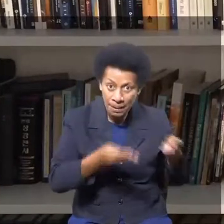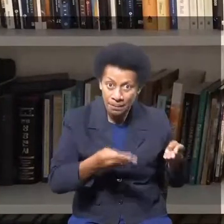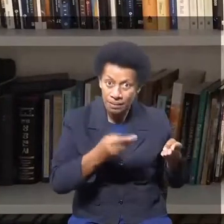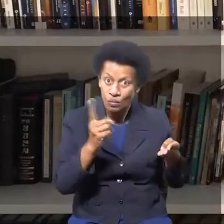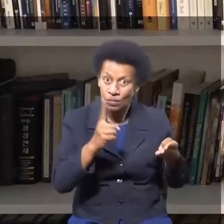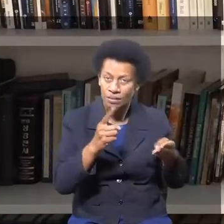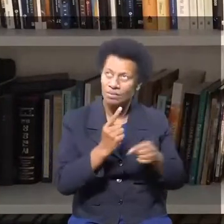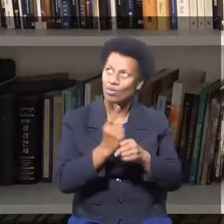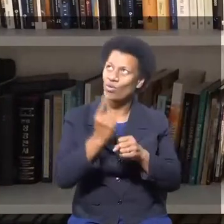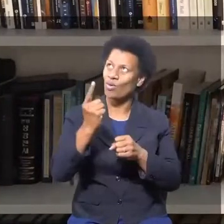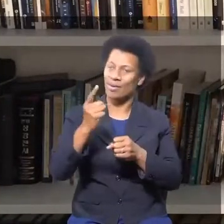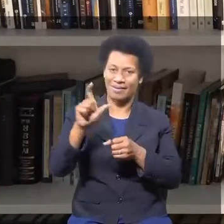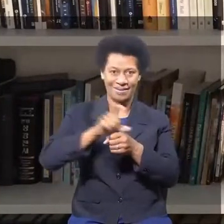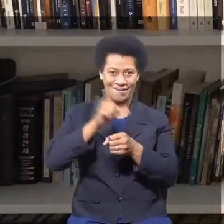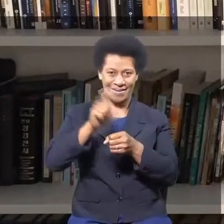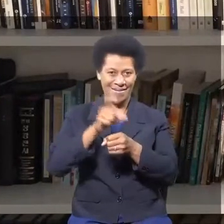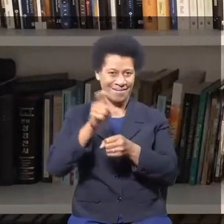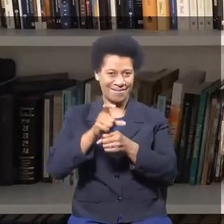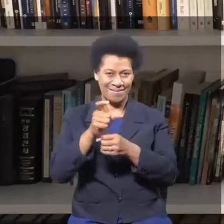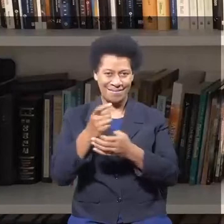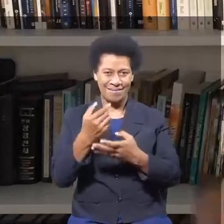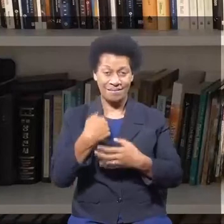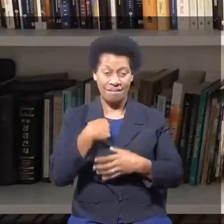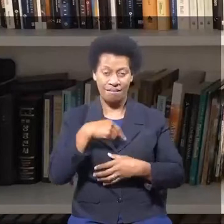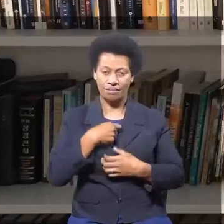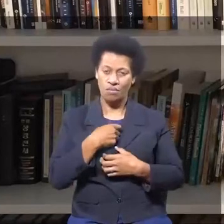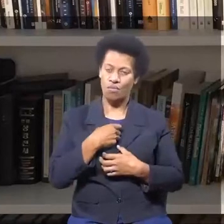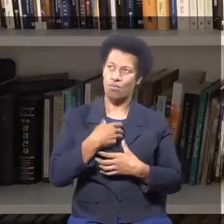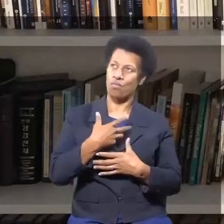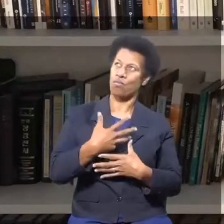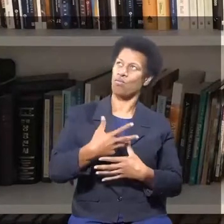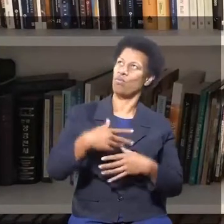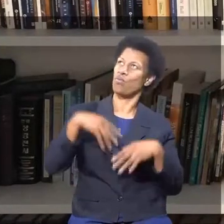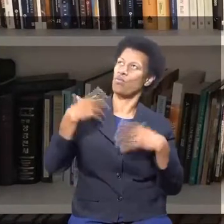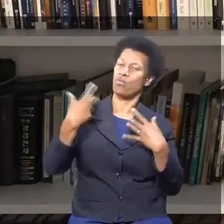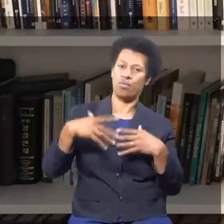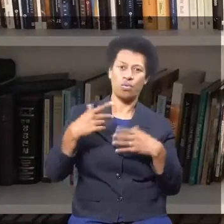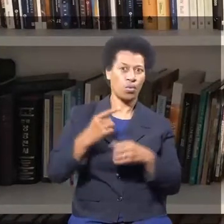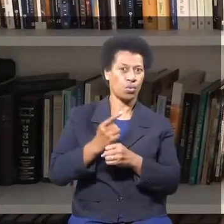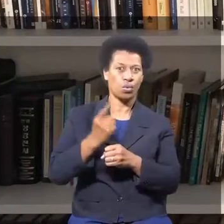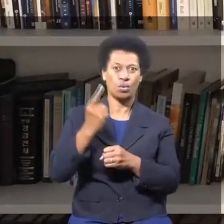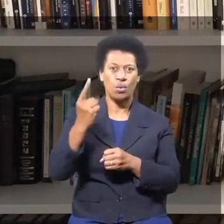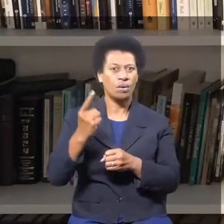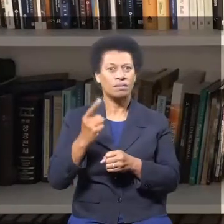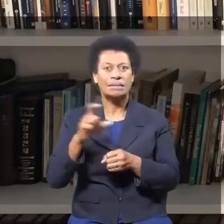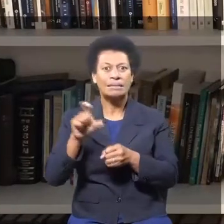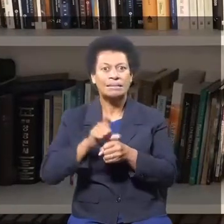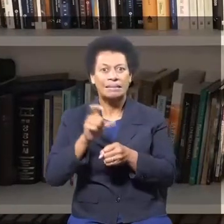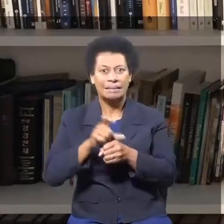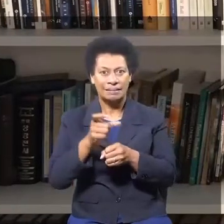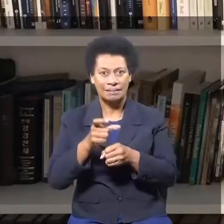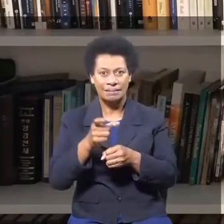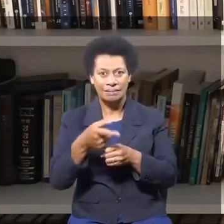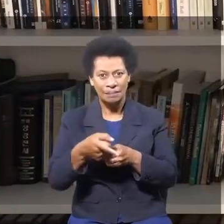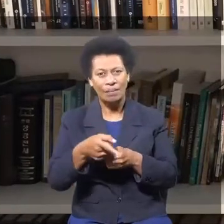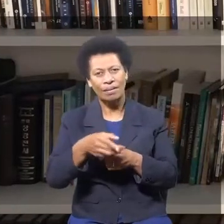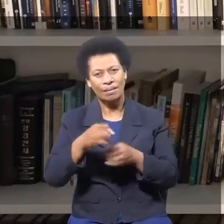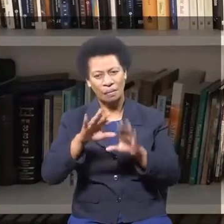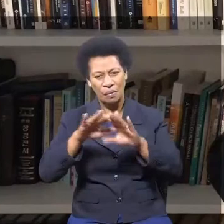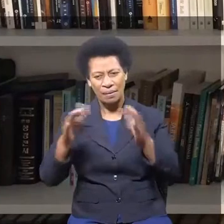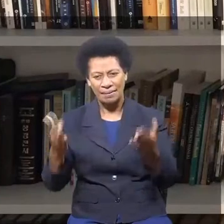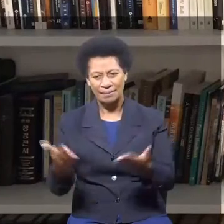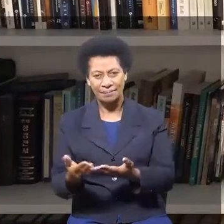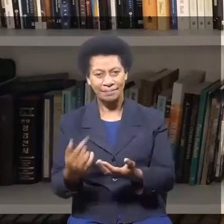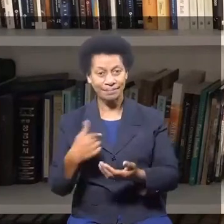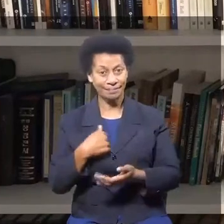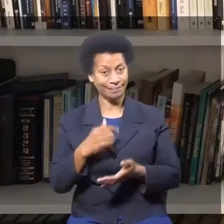well. And we stand amazed and awed by what God has done. And